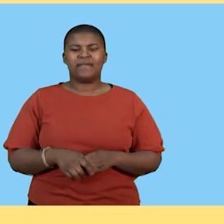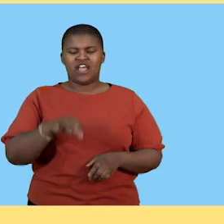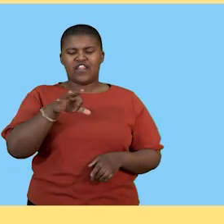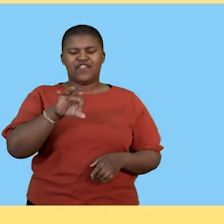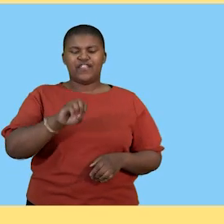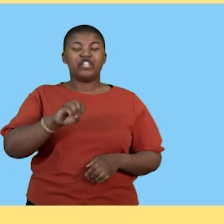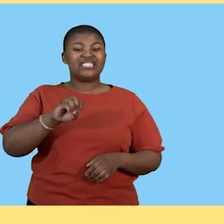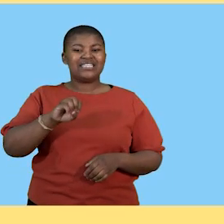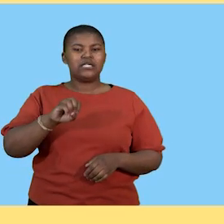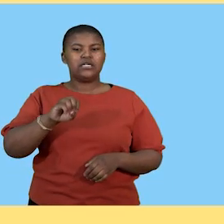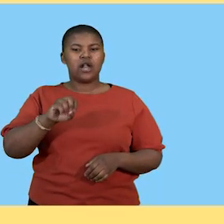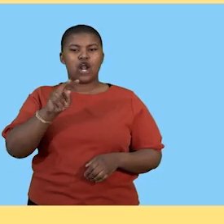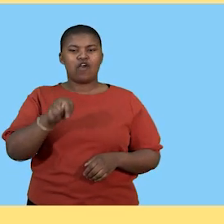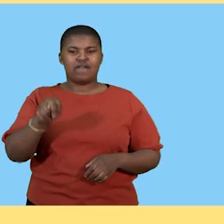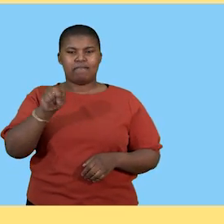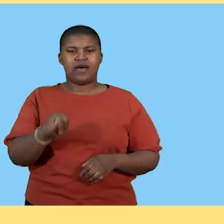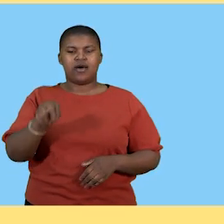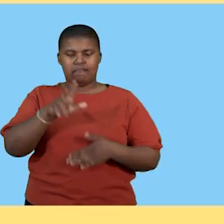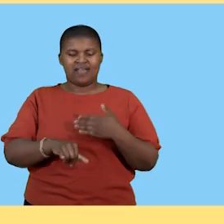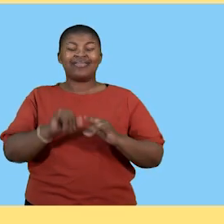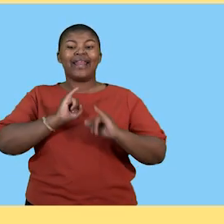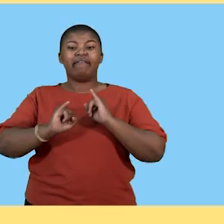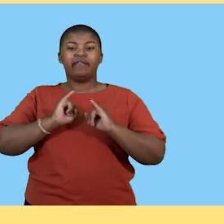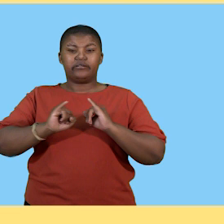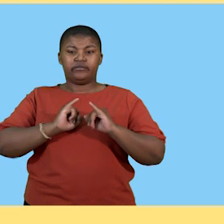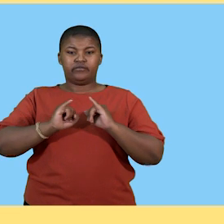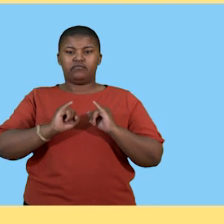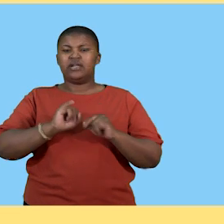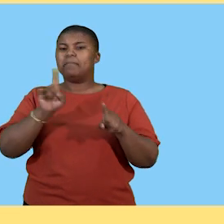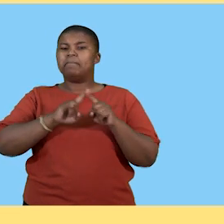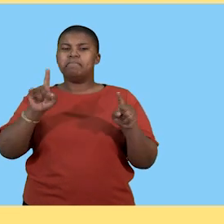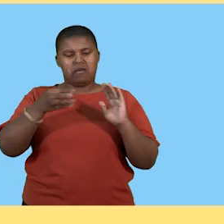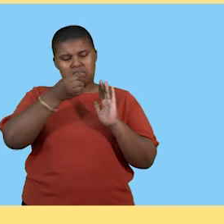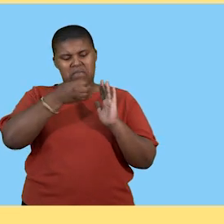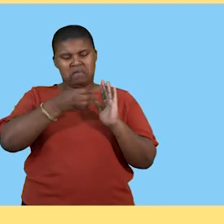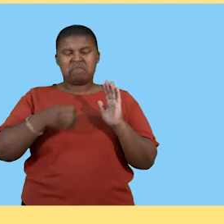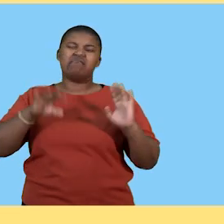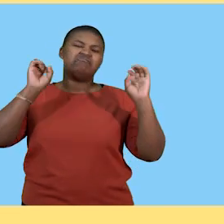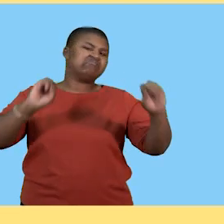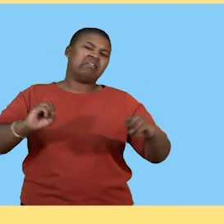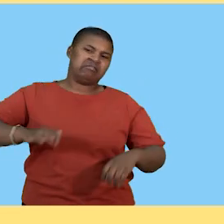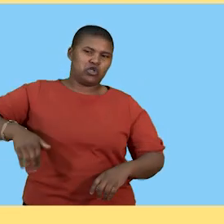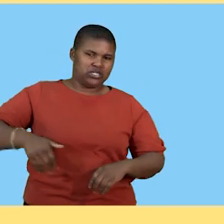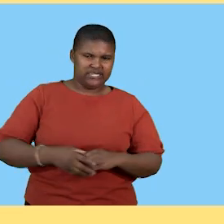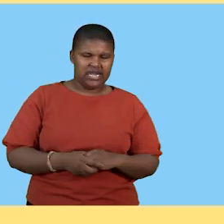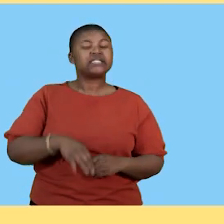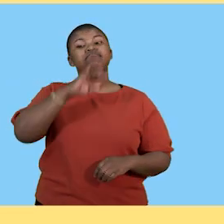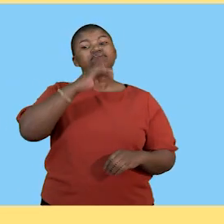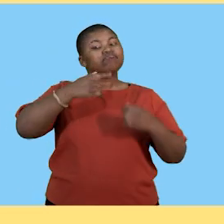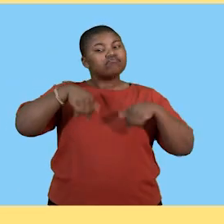on 30 November, very important to note, 30 November, no entries have been